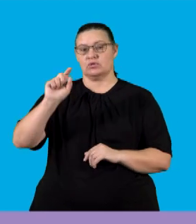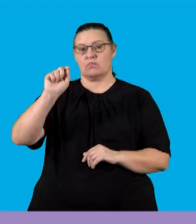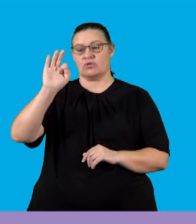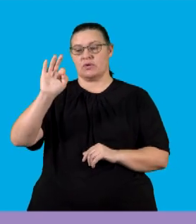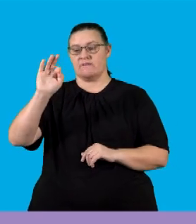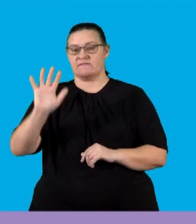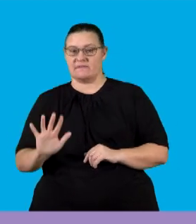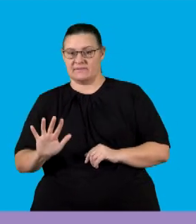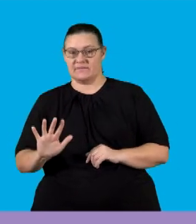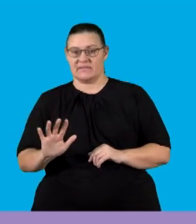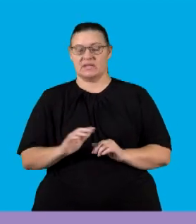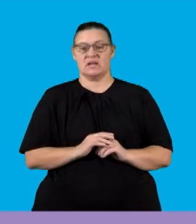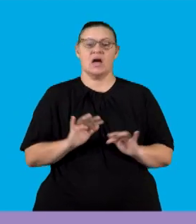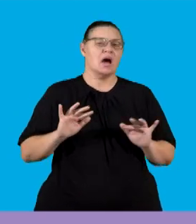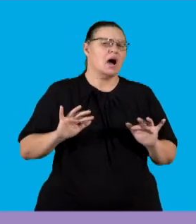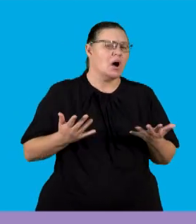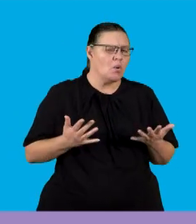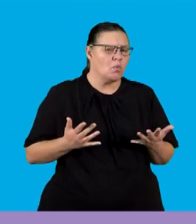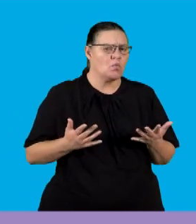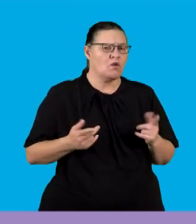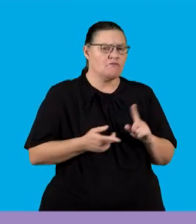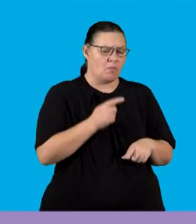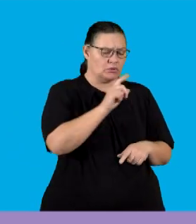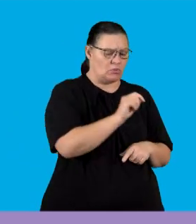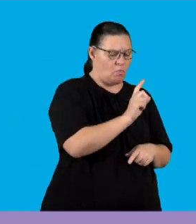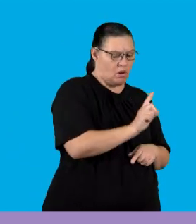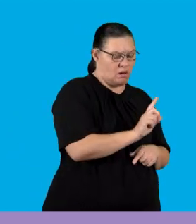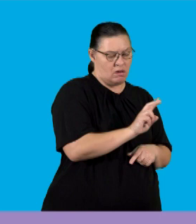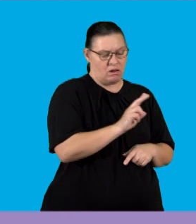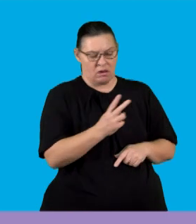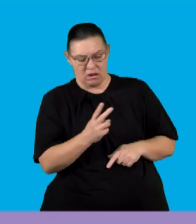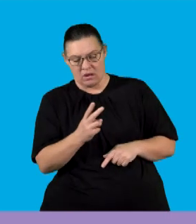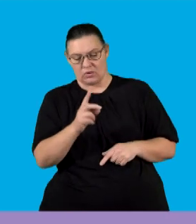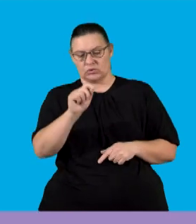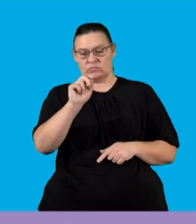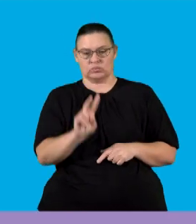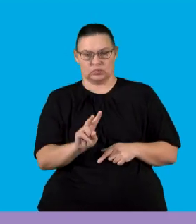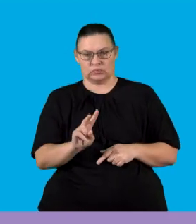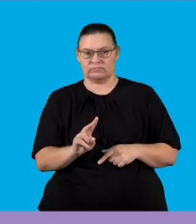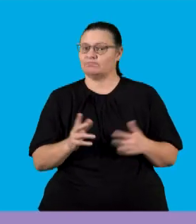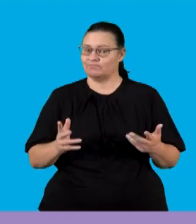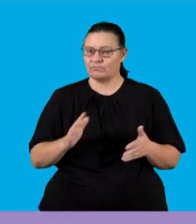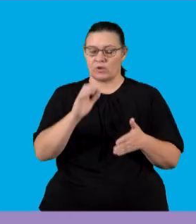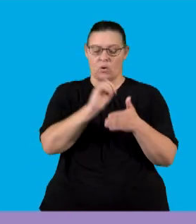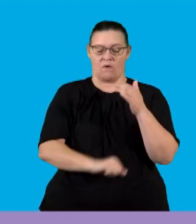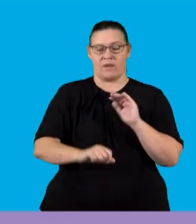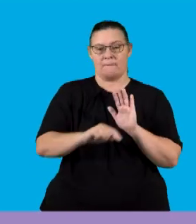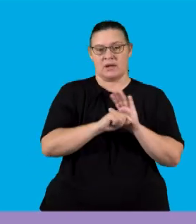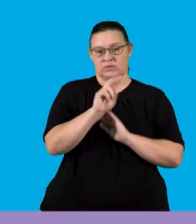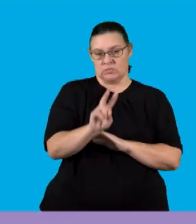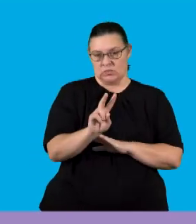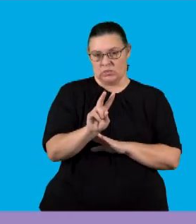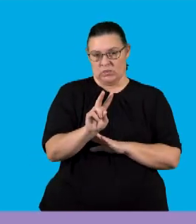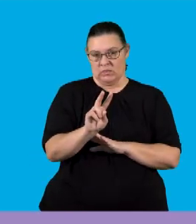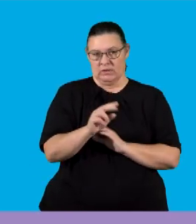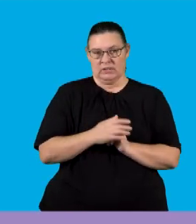we are subtracting by 2. So this means that this is a constant difference, because as we can see, even from